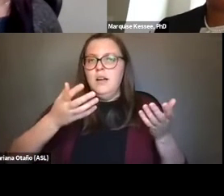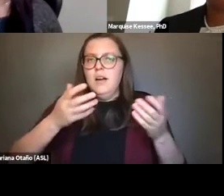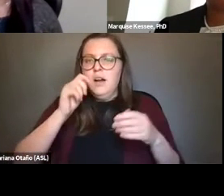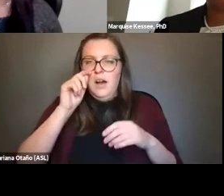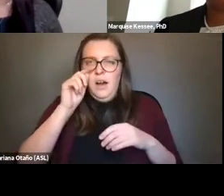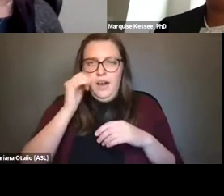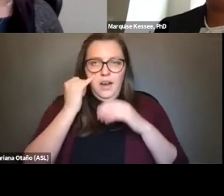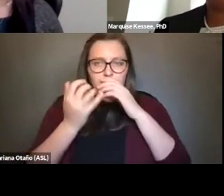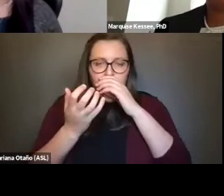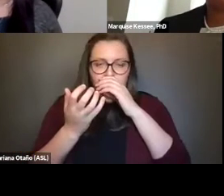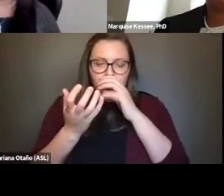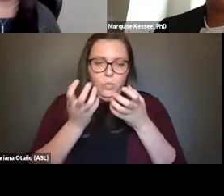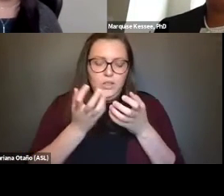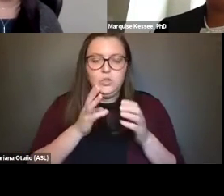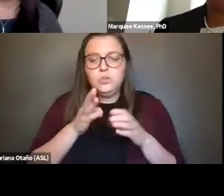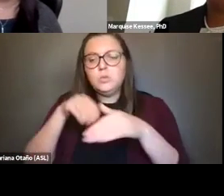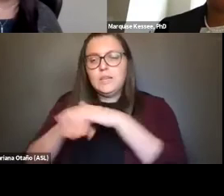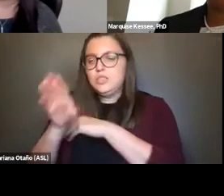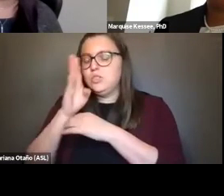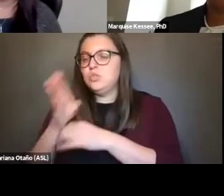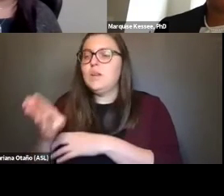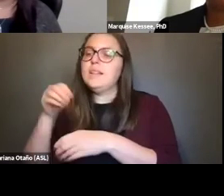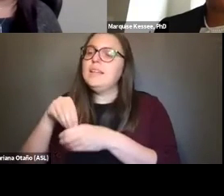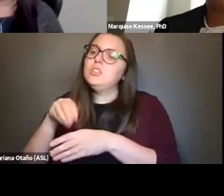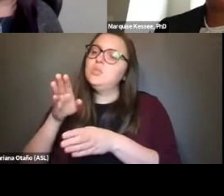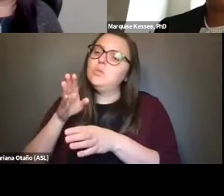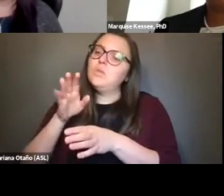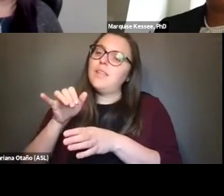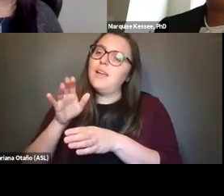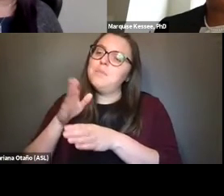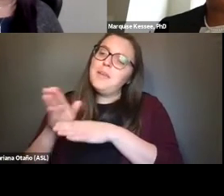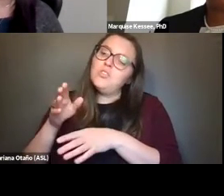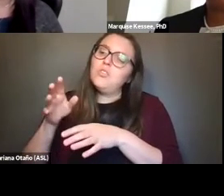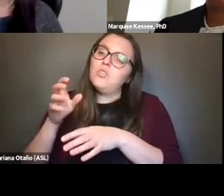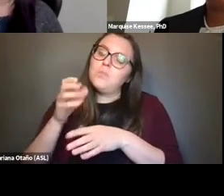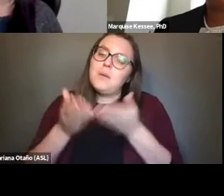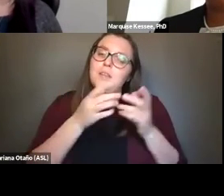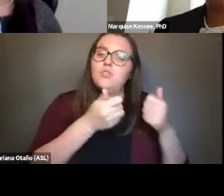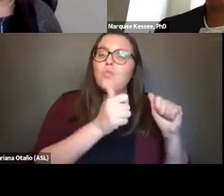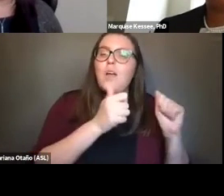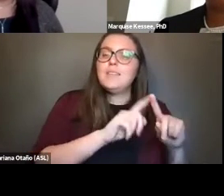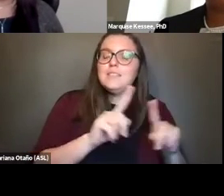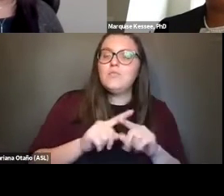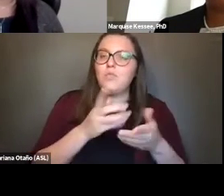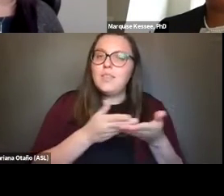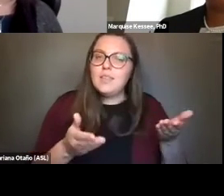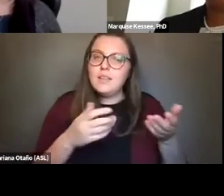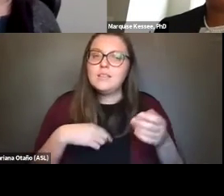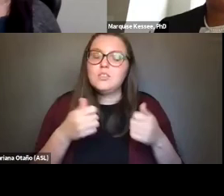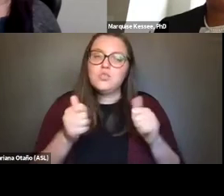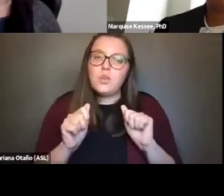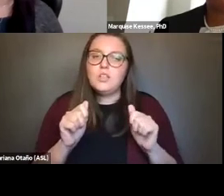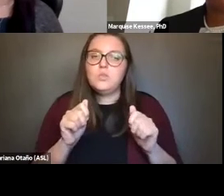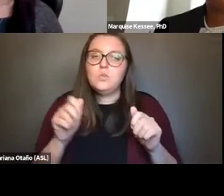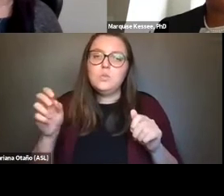you want to enter directly into the major versus coming in and trying a couple things out and wanting to kind of navigate. So a lot